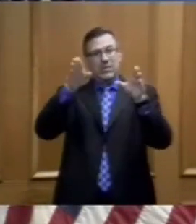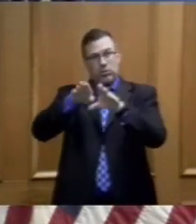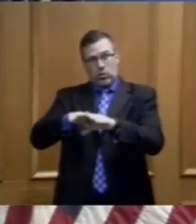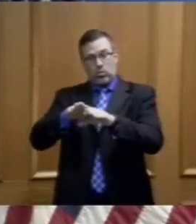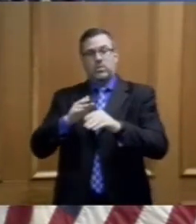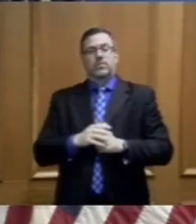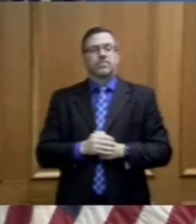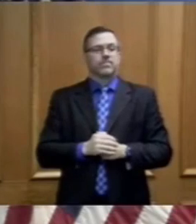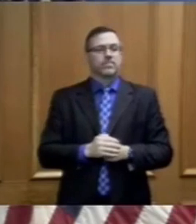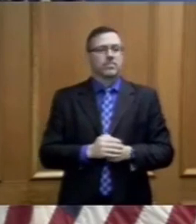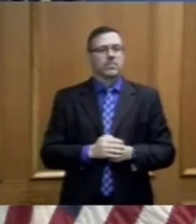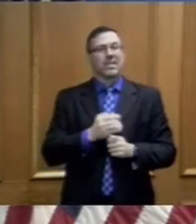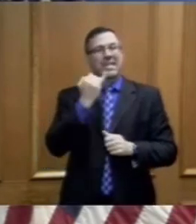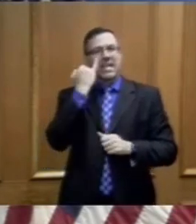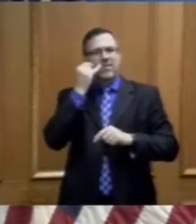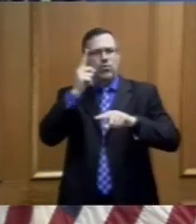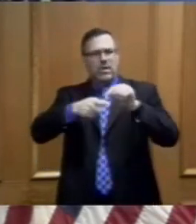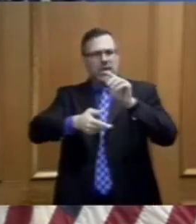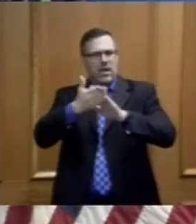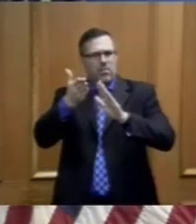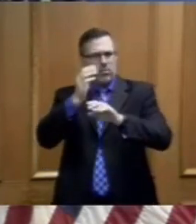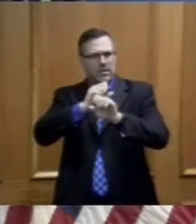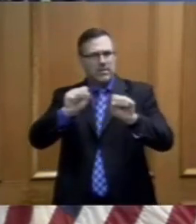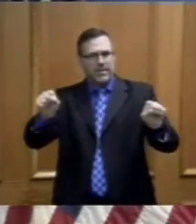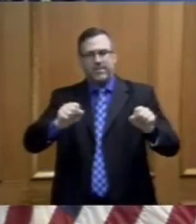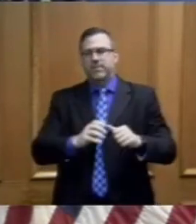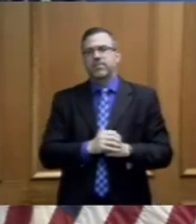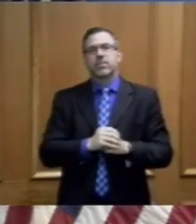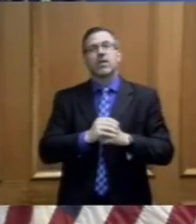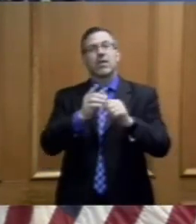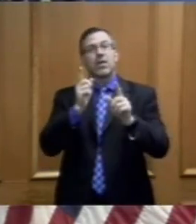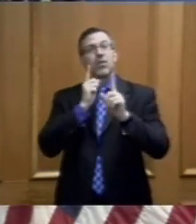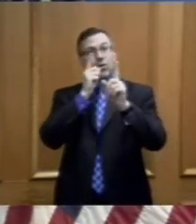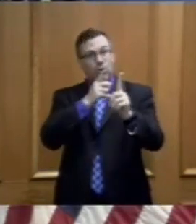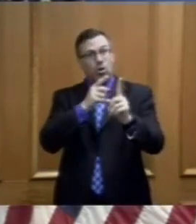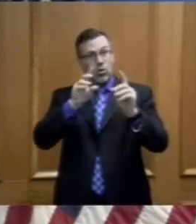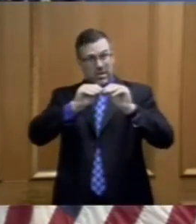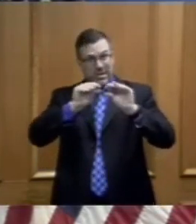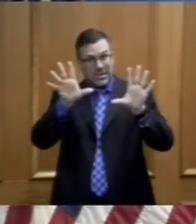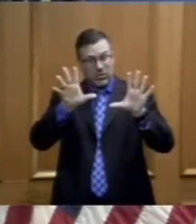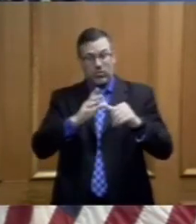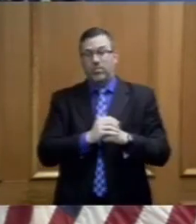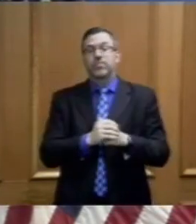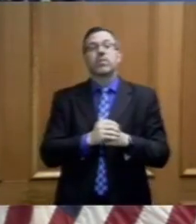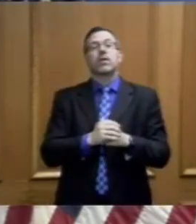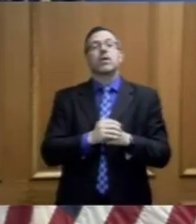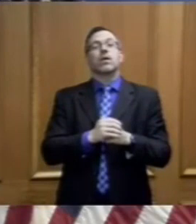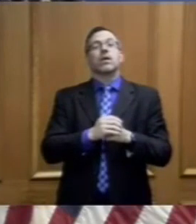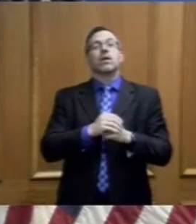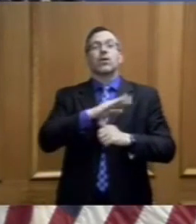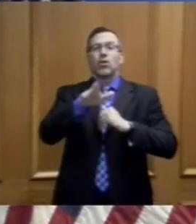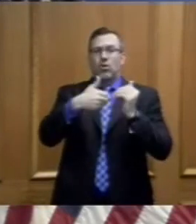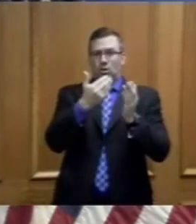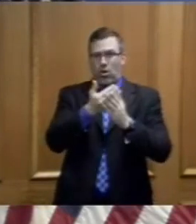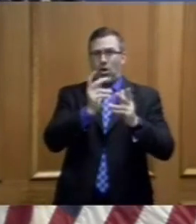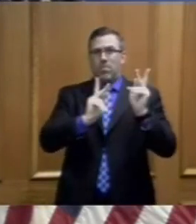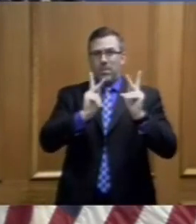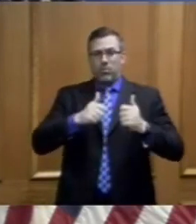believe the intent of this order is clear. We need all Tennesseans who can to stay at